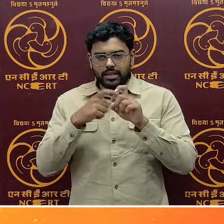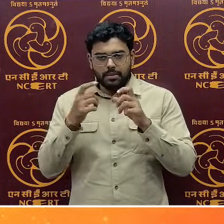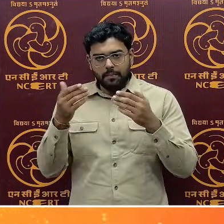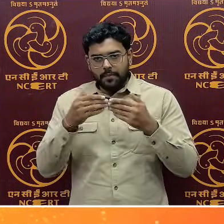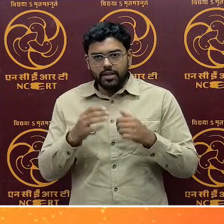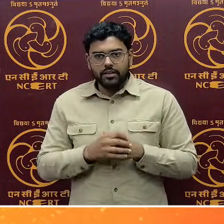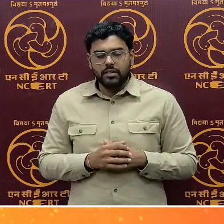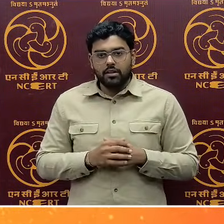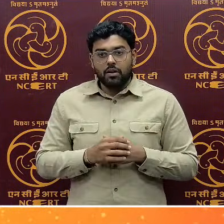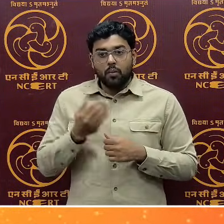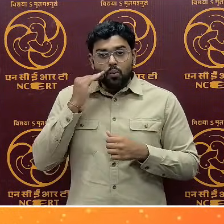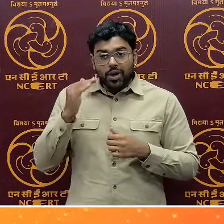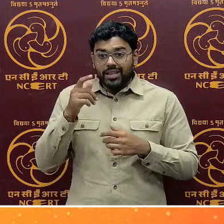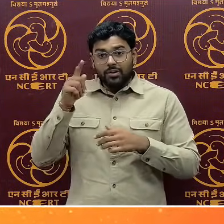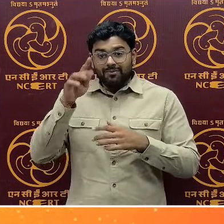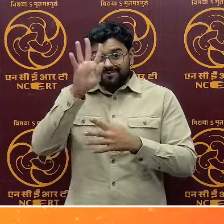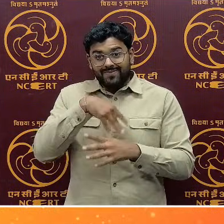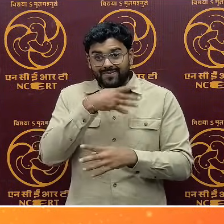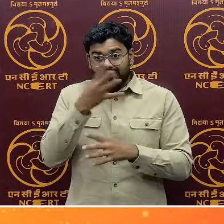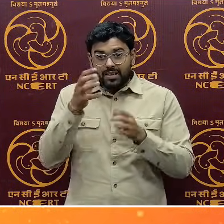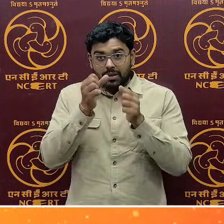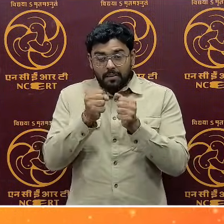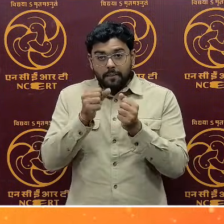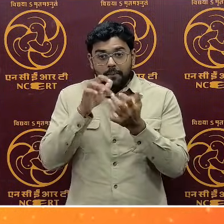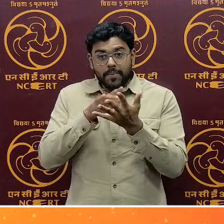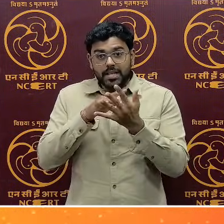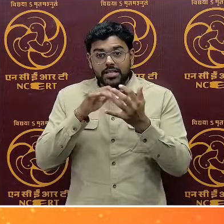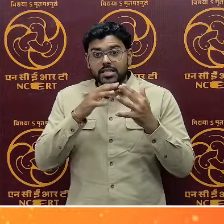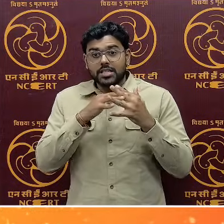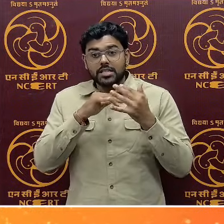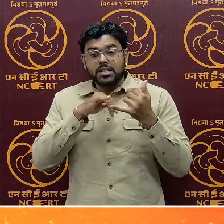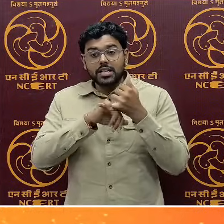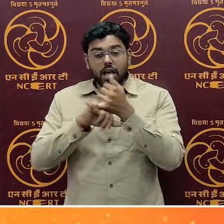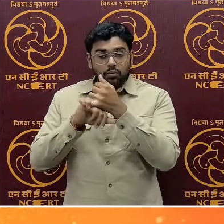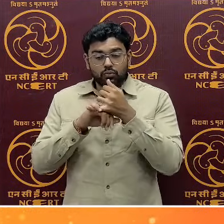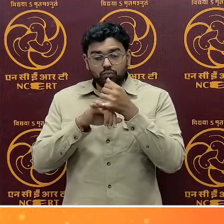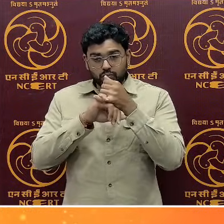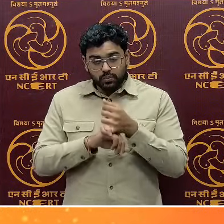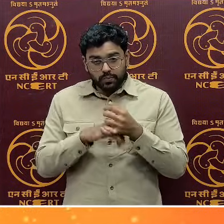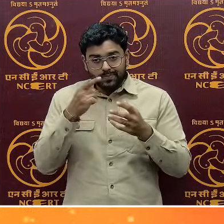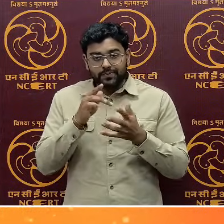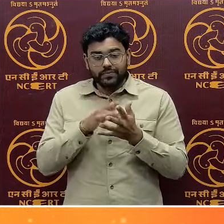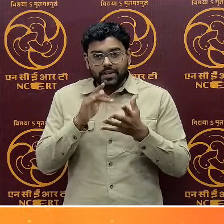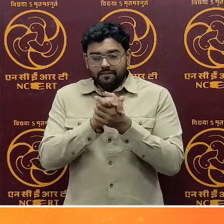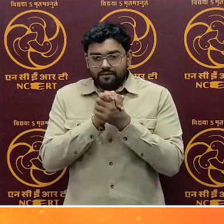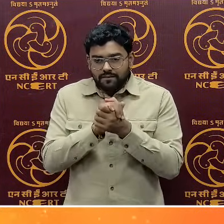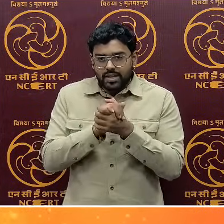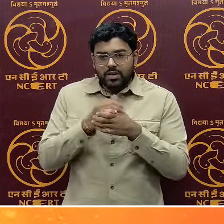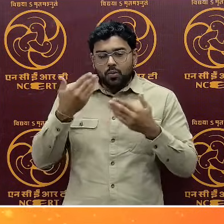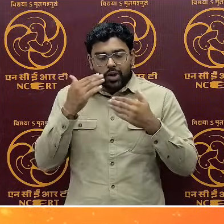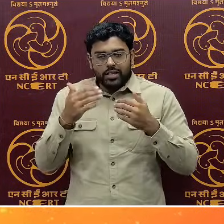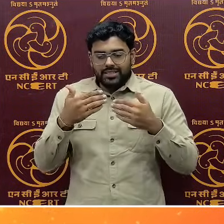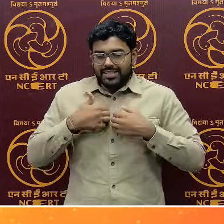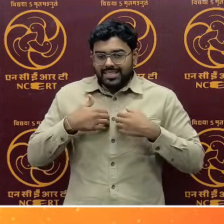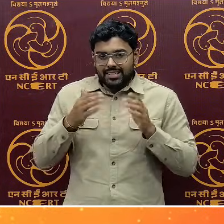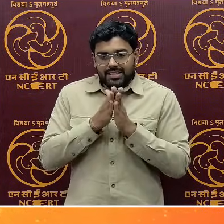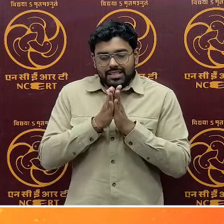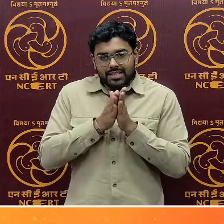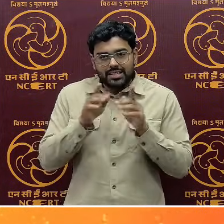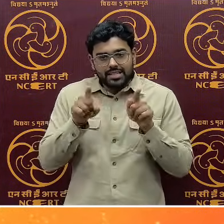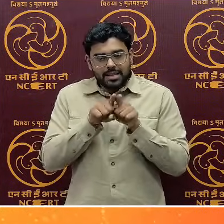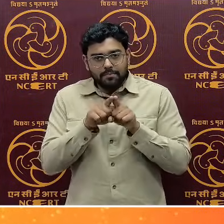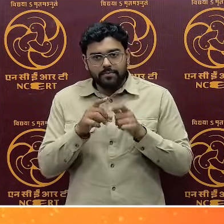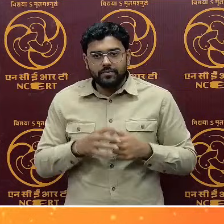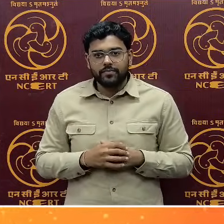While both were in prison in South Carolina, they became friendly because of shared interests. Nolan was let